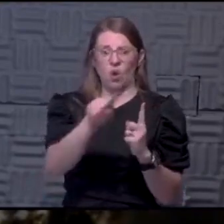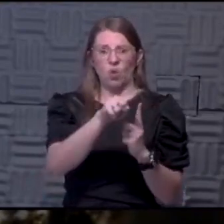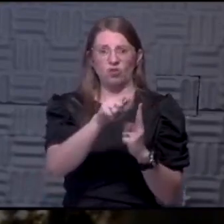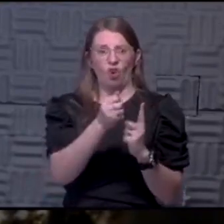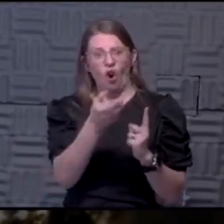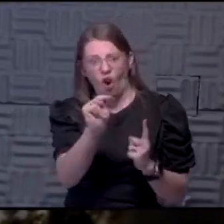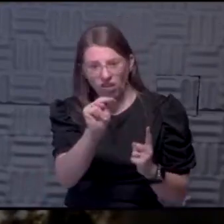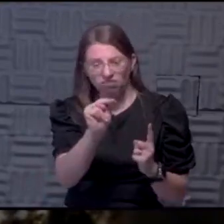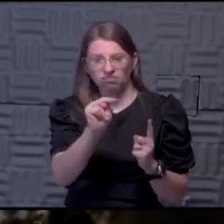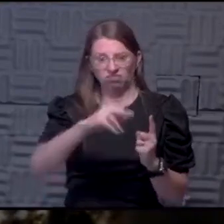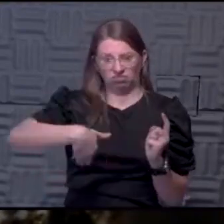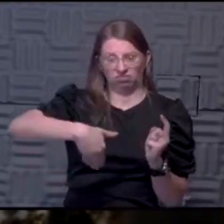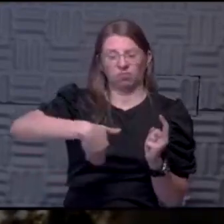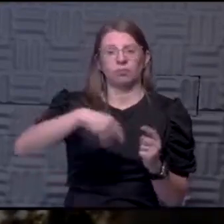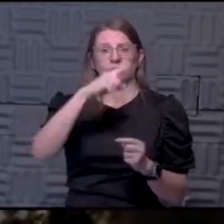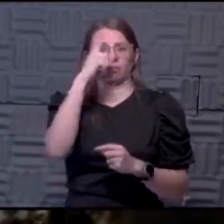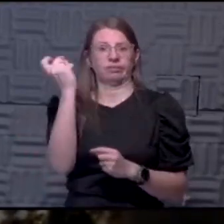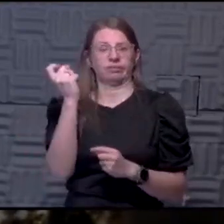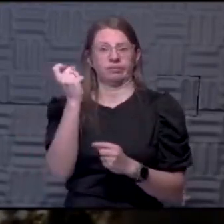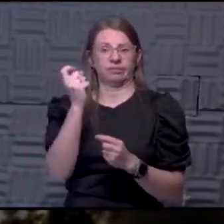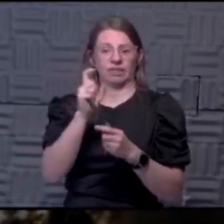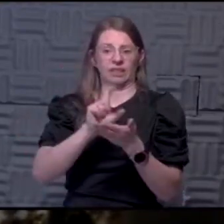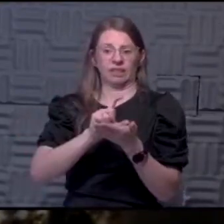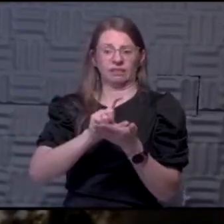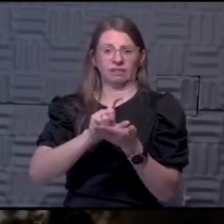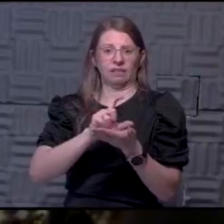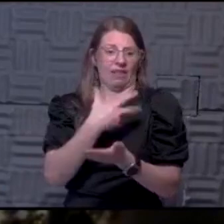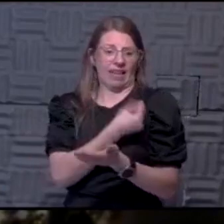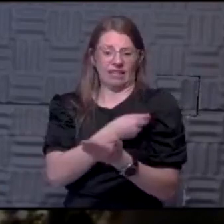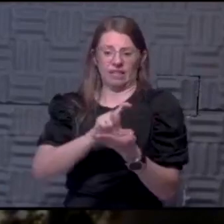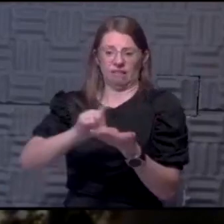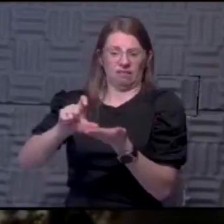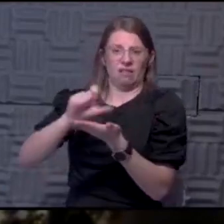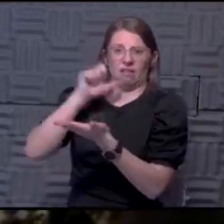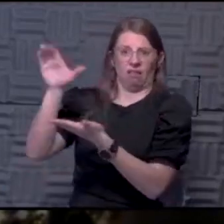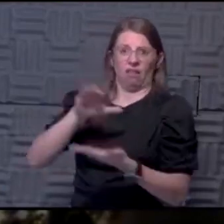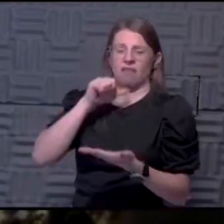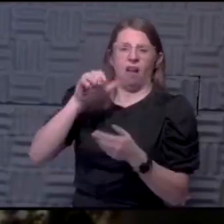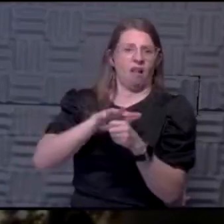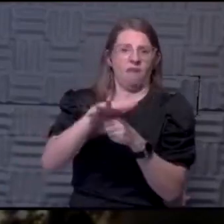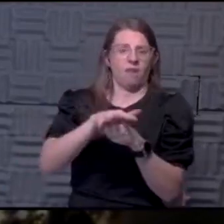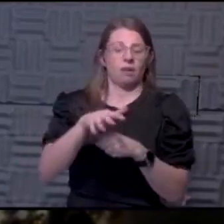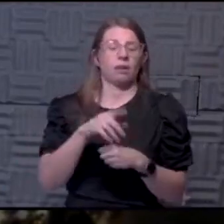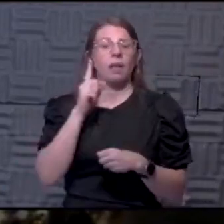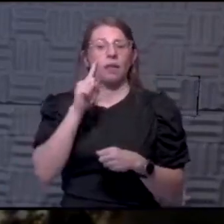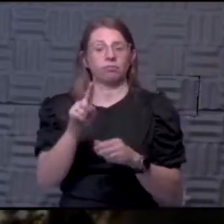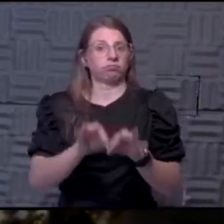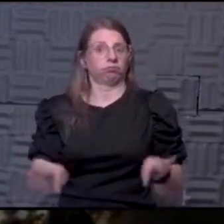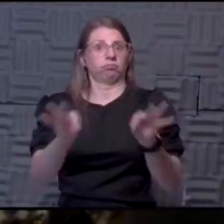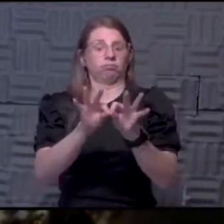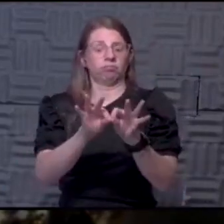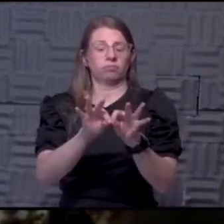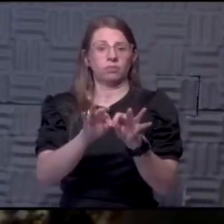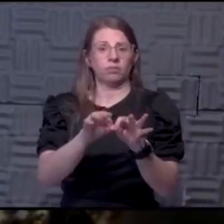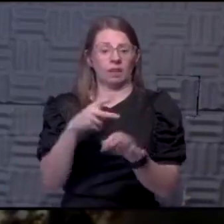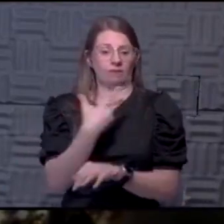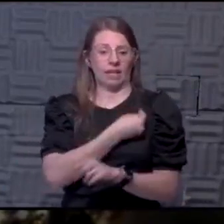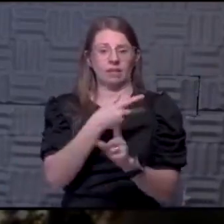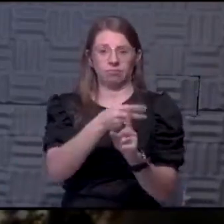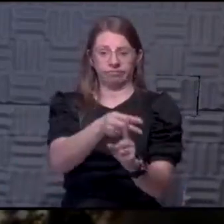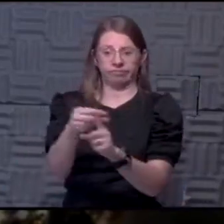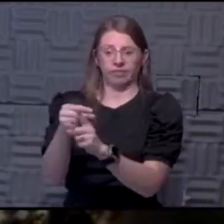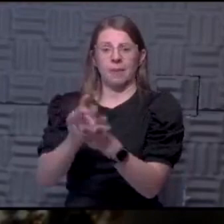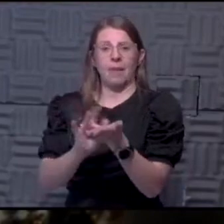on yet. And the reason is there haven't been sufficient vaccine. I personally think that it's really critical to get vaccine to